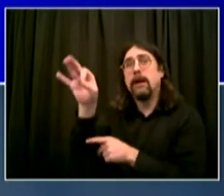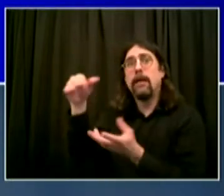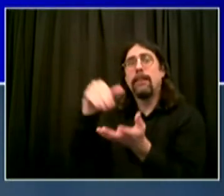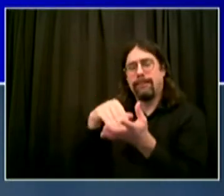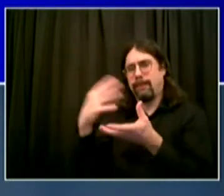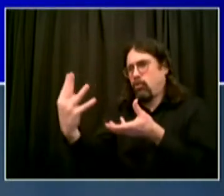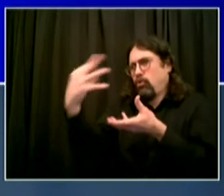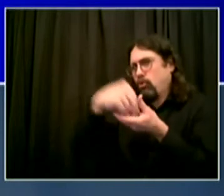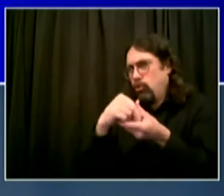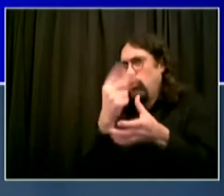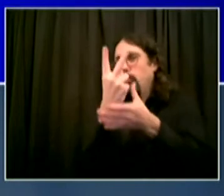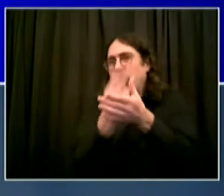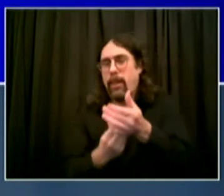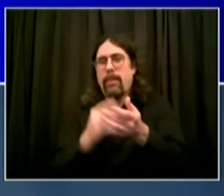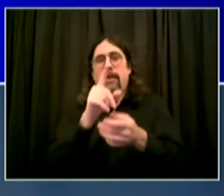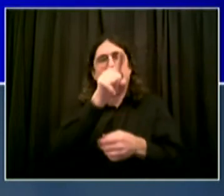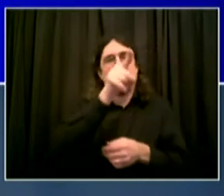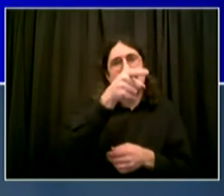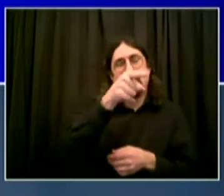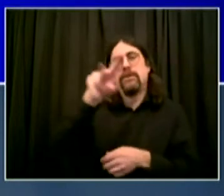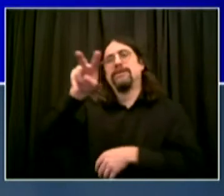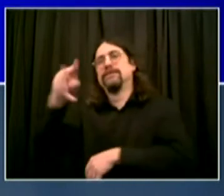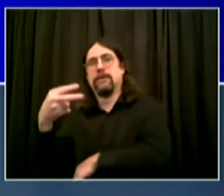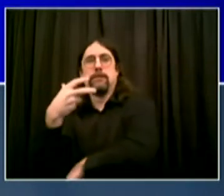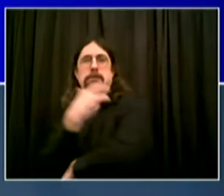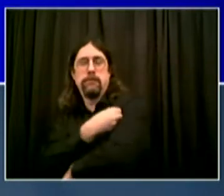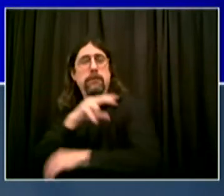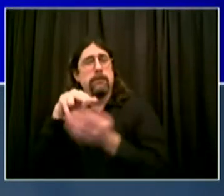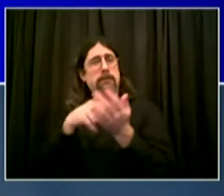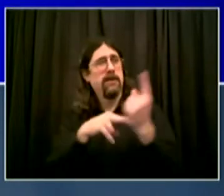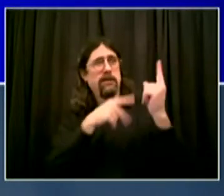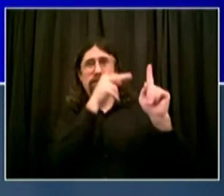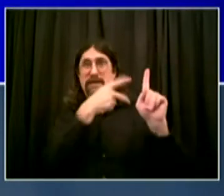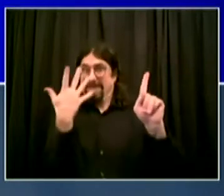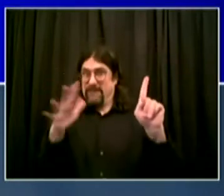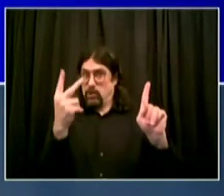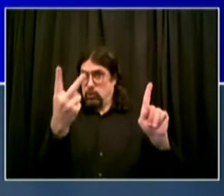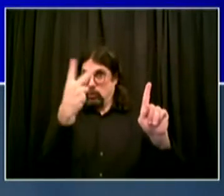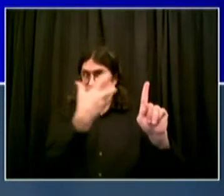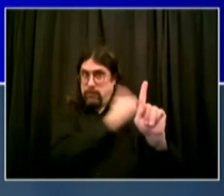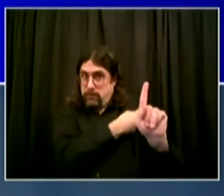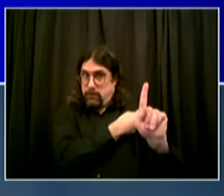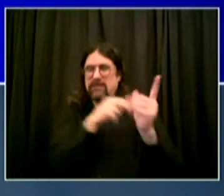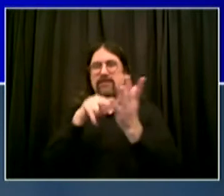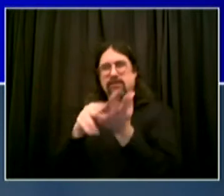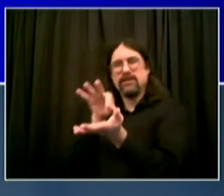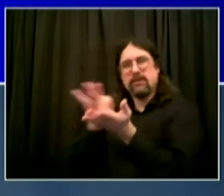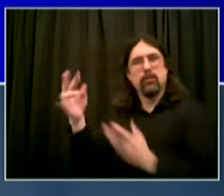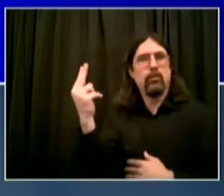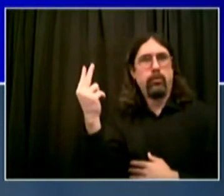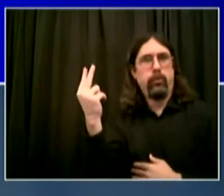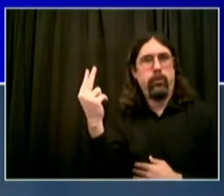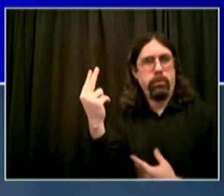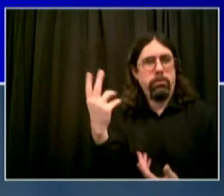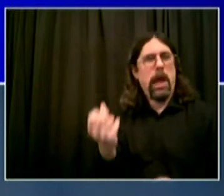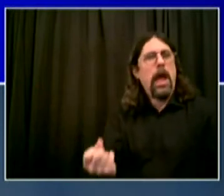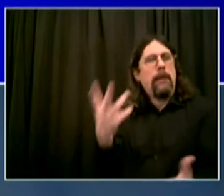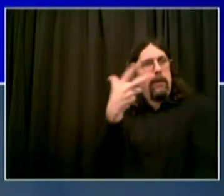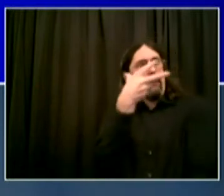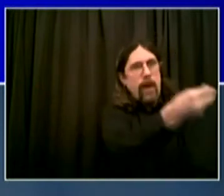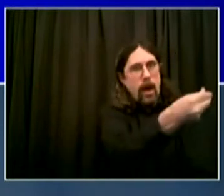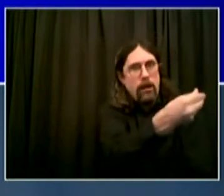is more people than the total population of Boston, Massachusetts. So that's fantastic that those